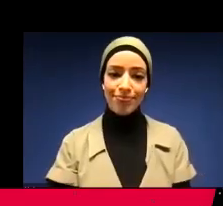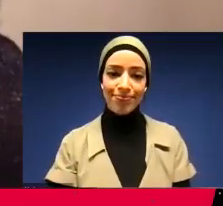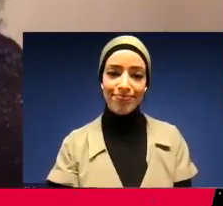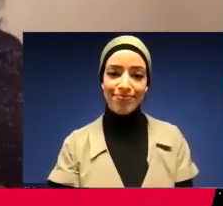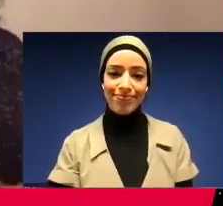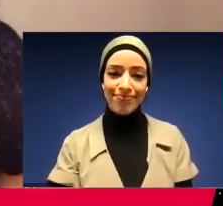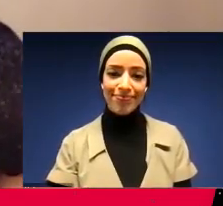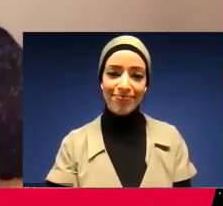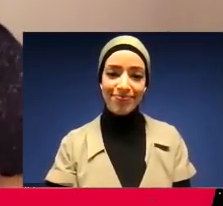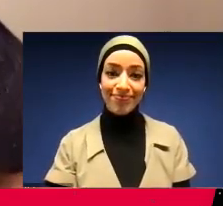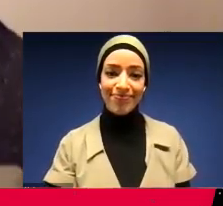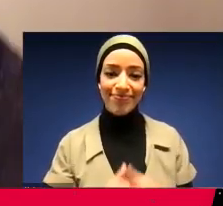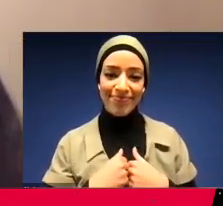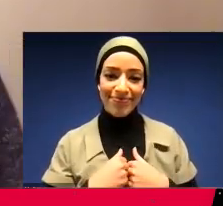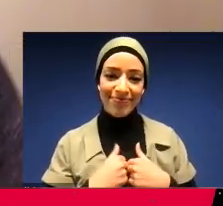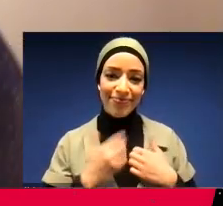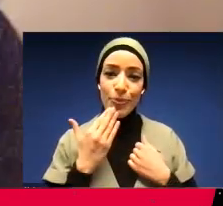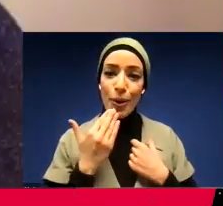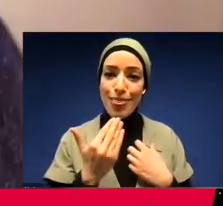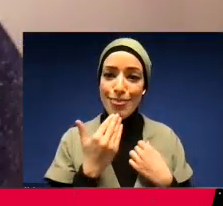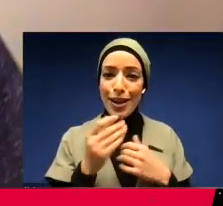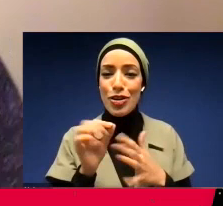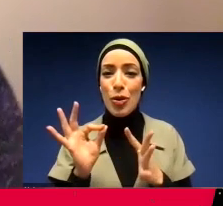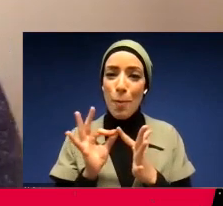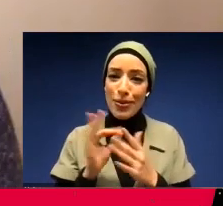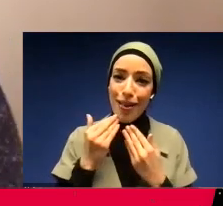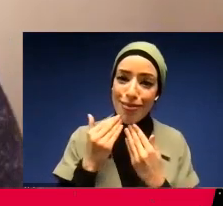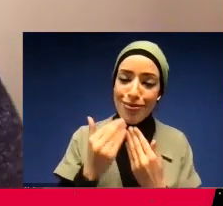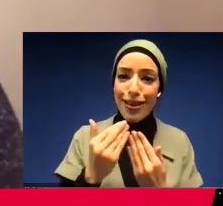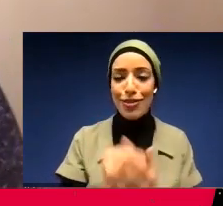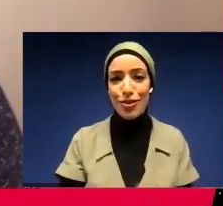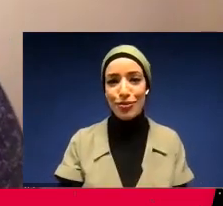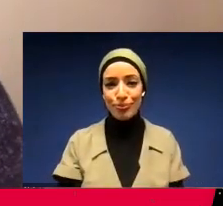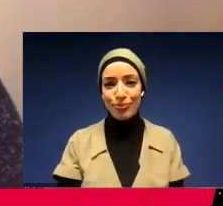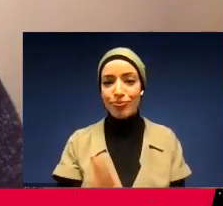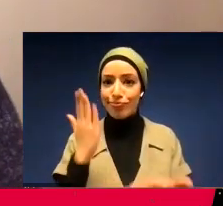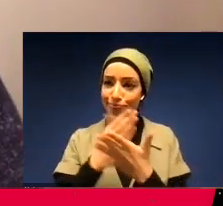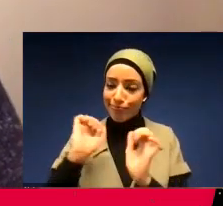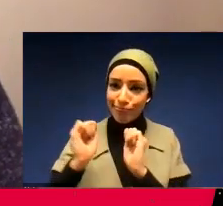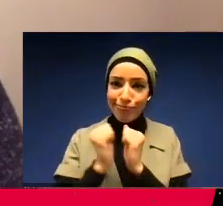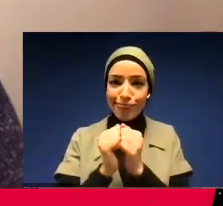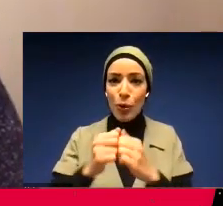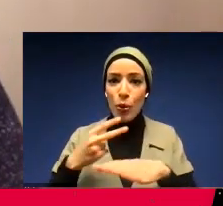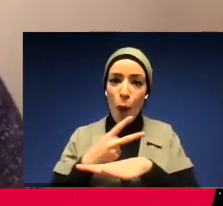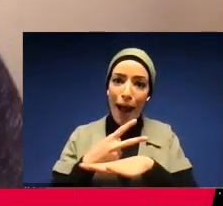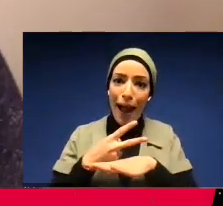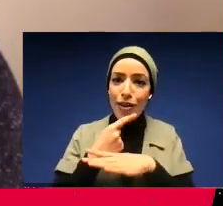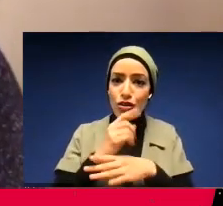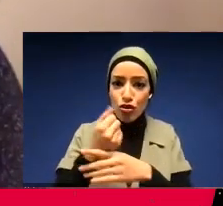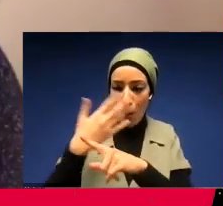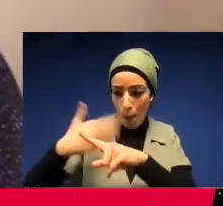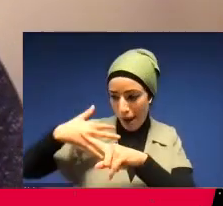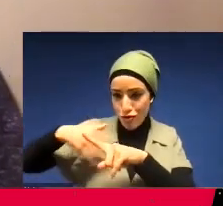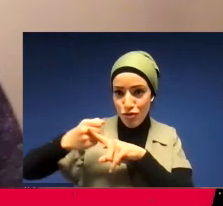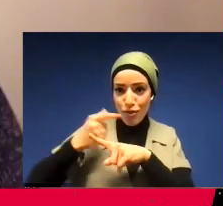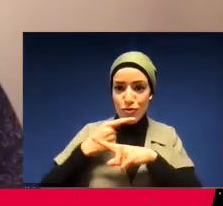Well, thank you, Pascal. I mean, I could not agree more. I, especially with your Haitian roots, I'm sure that